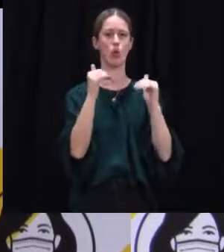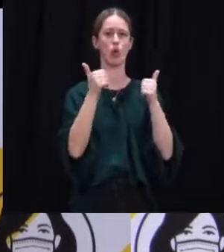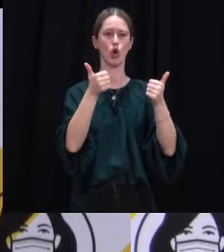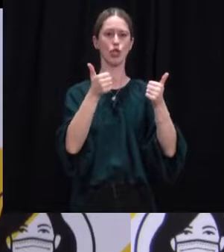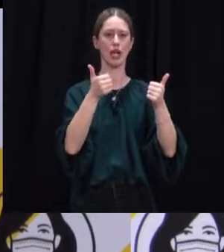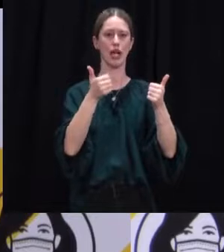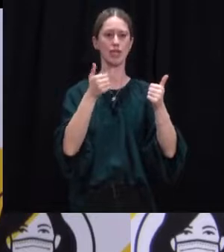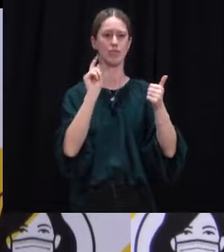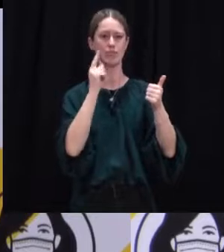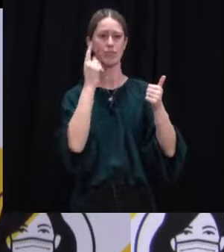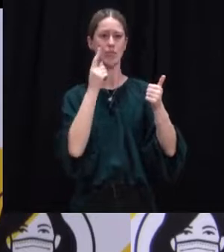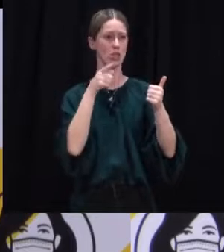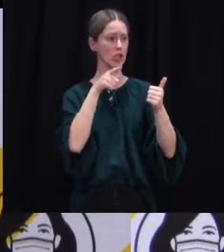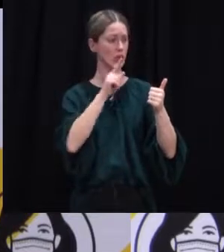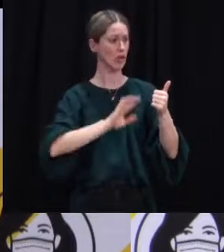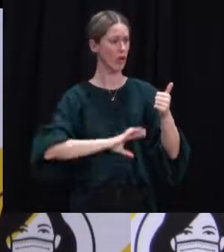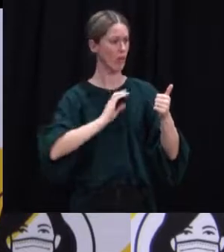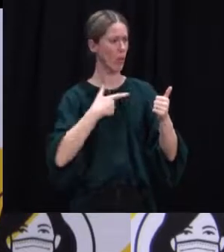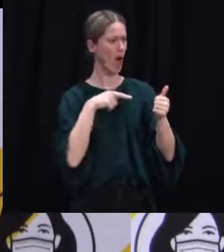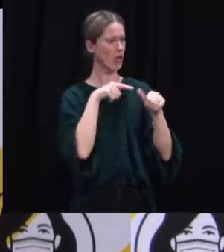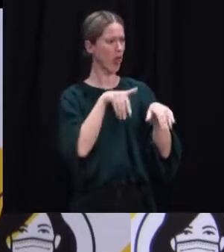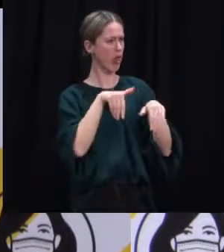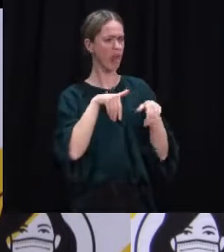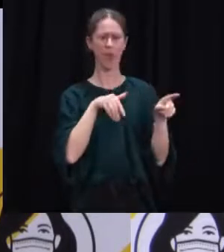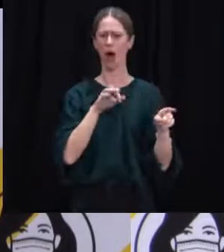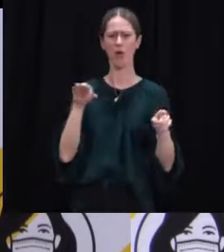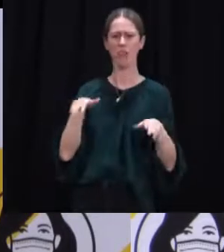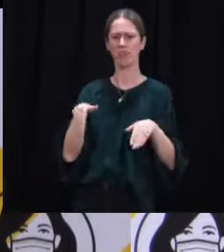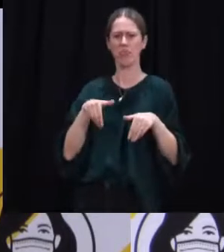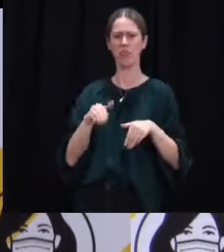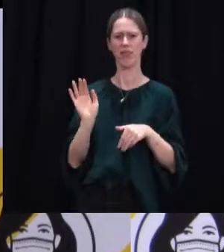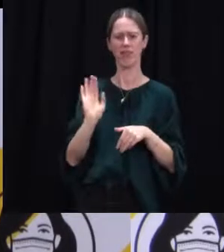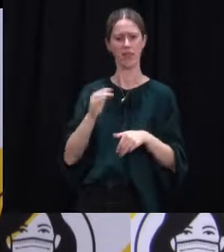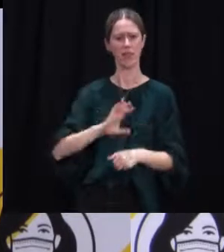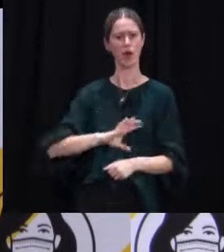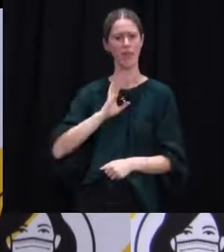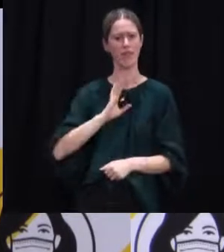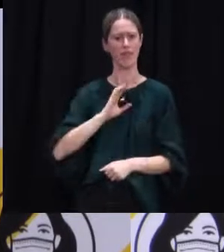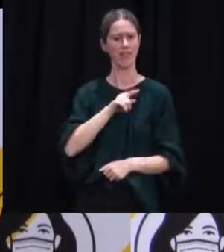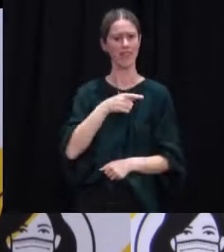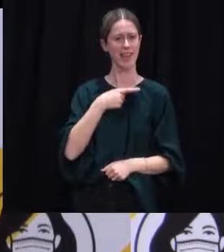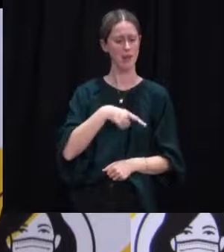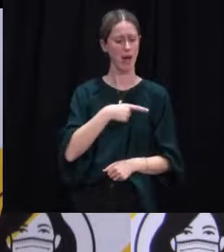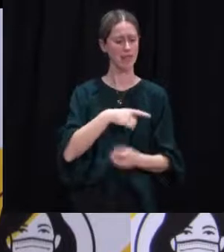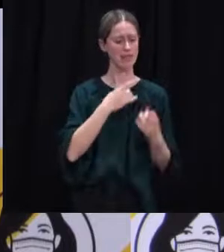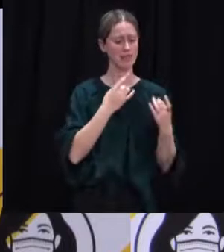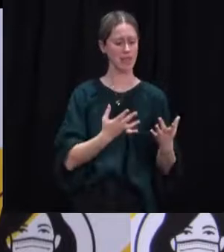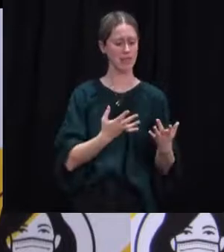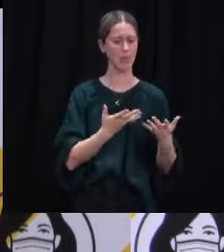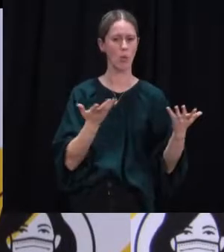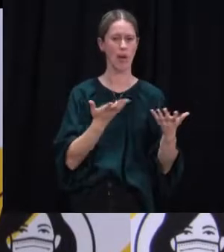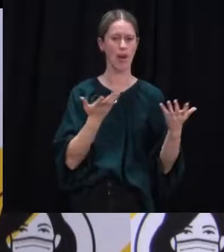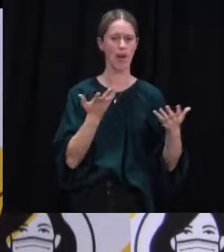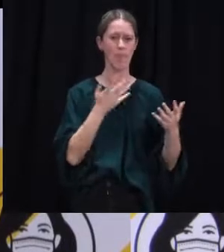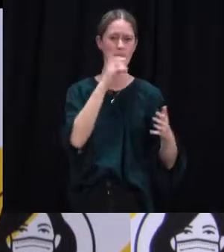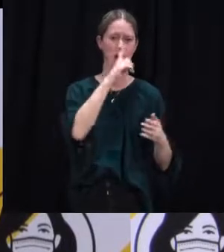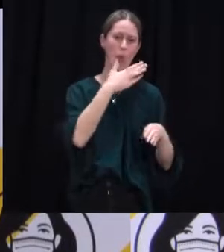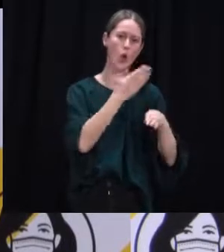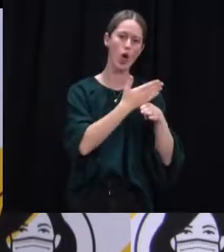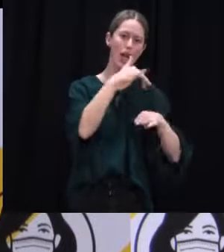in saliva testing? The Ministry has accepted Yes. that it's as good as nasopharyngeal. Yes, So yes. why are you so resistant to